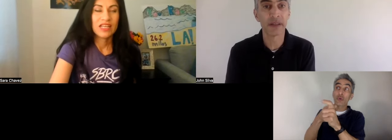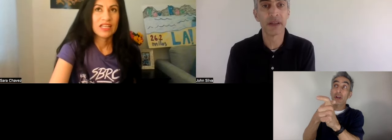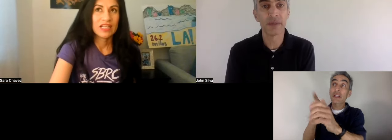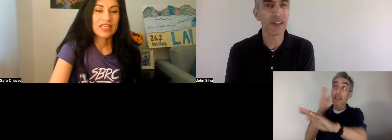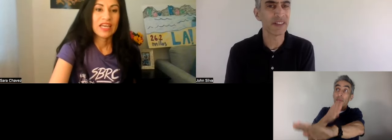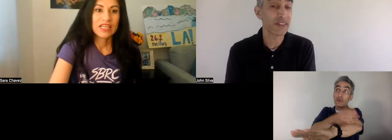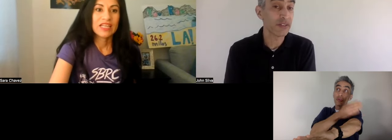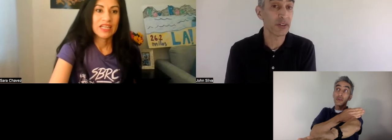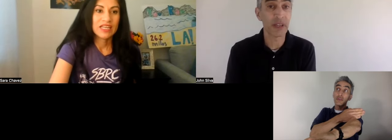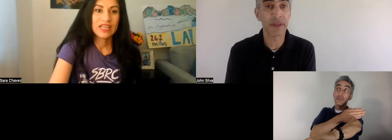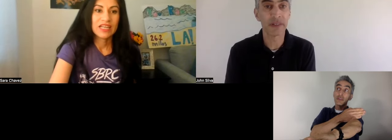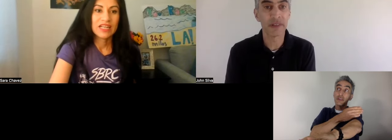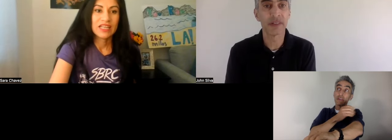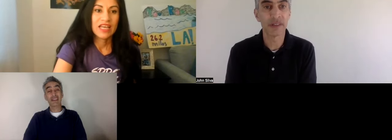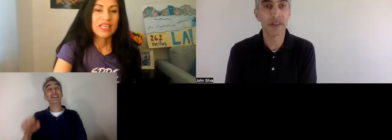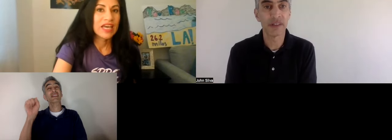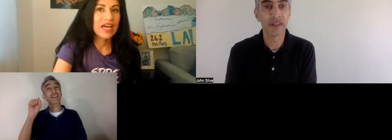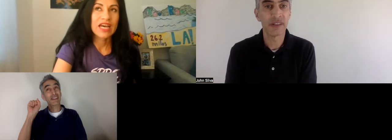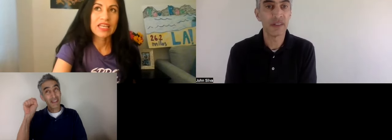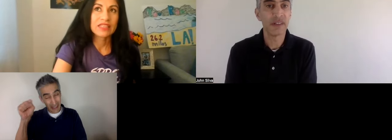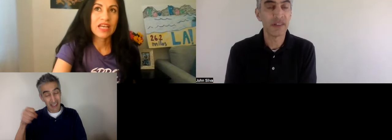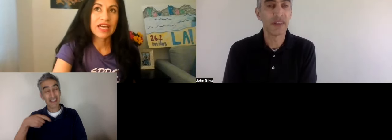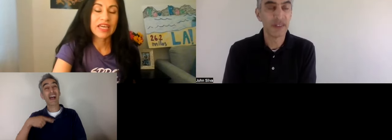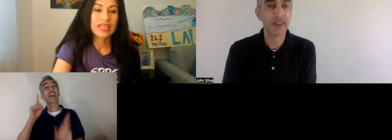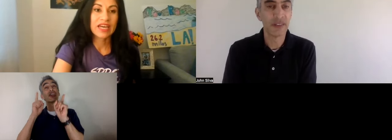kind of made things easier maybe? Yeah.